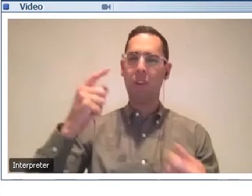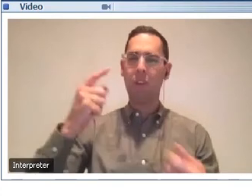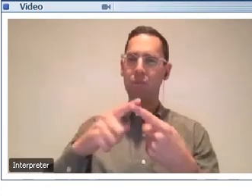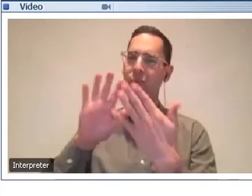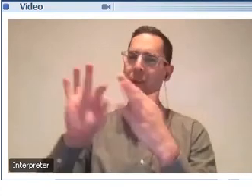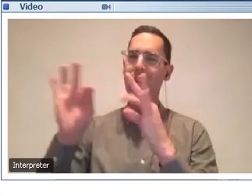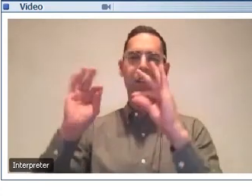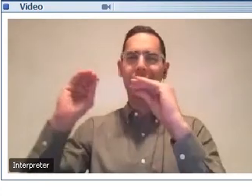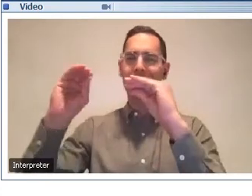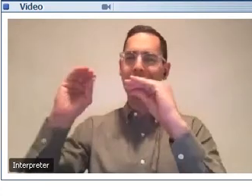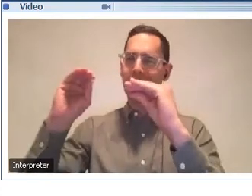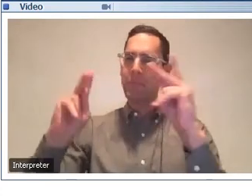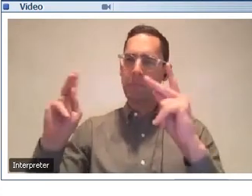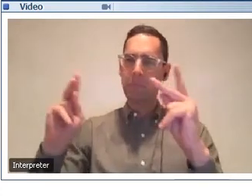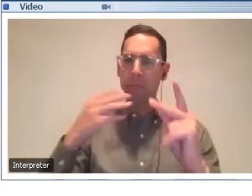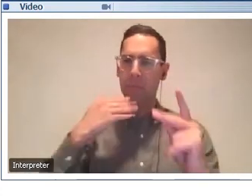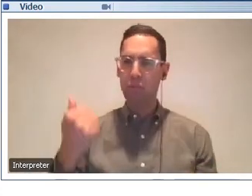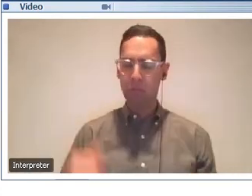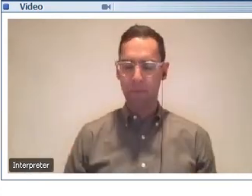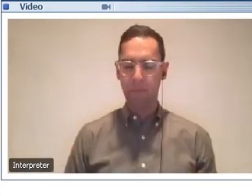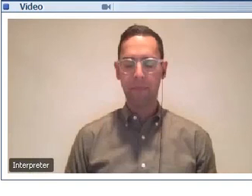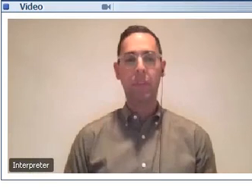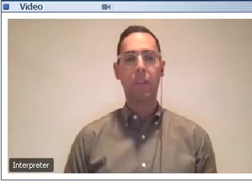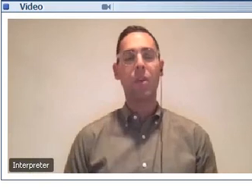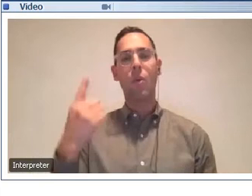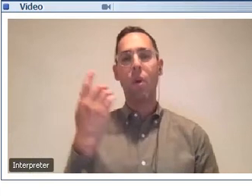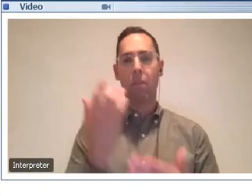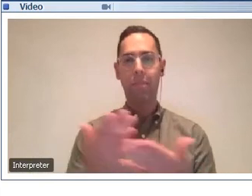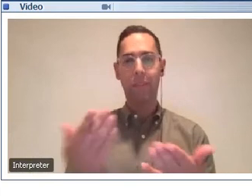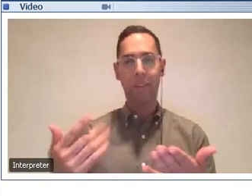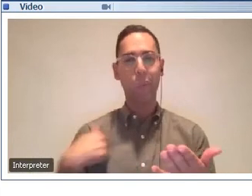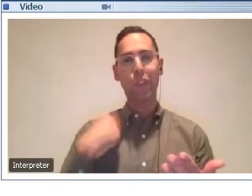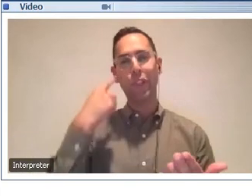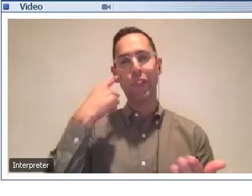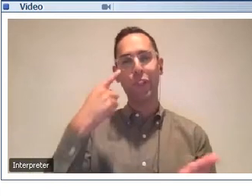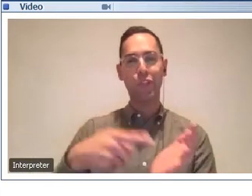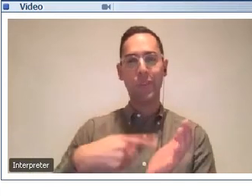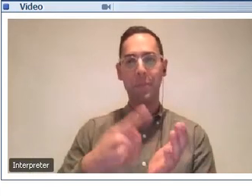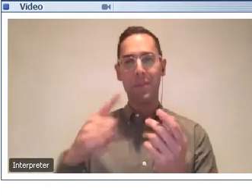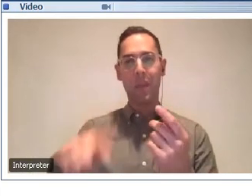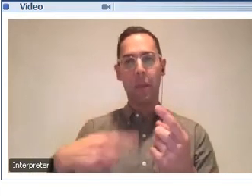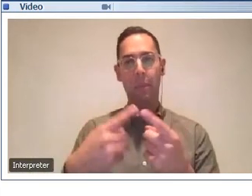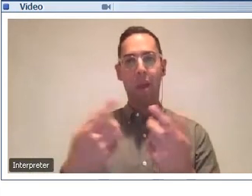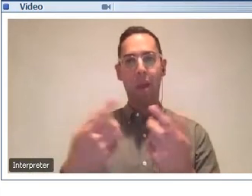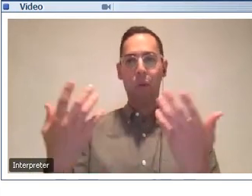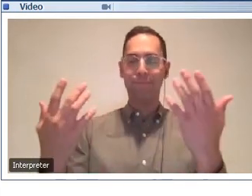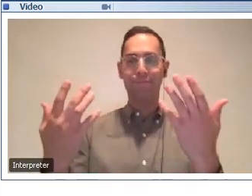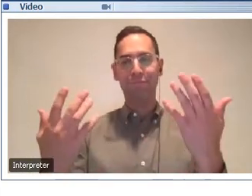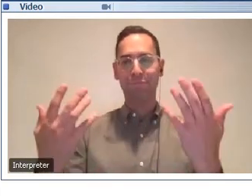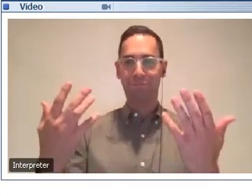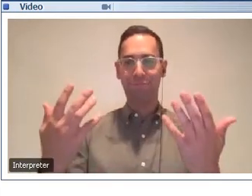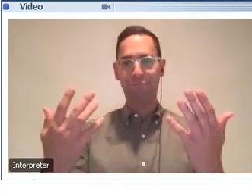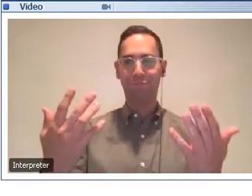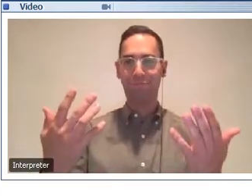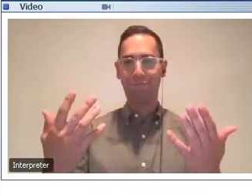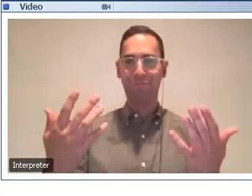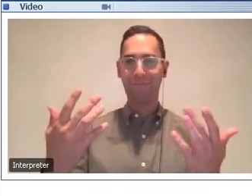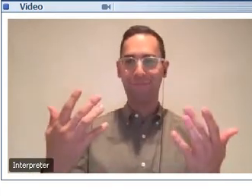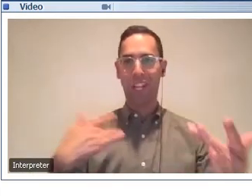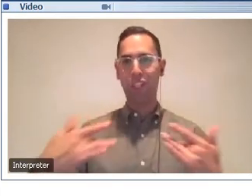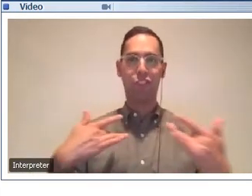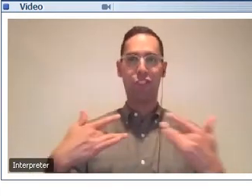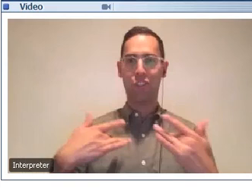hear as a potential concern, and I'm going to set this up as a straw man, is that, you know, some